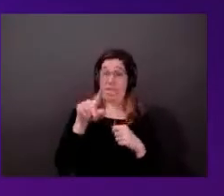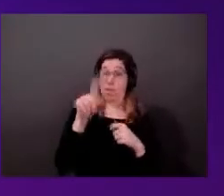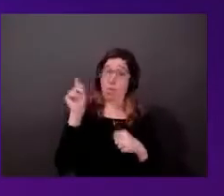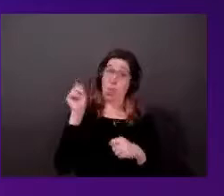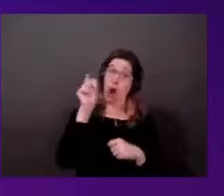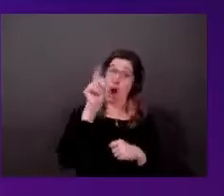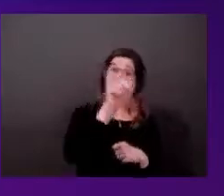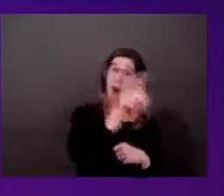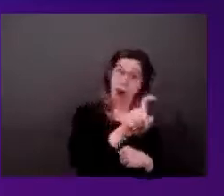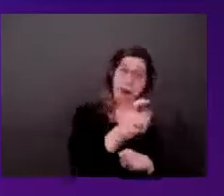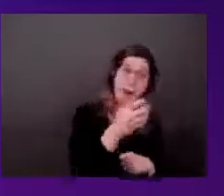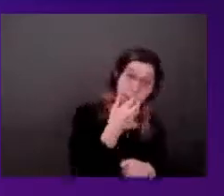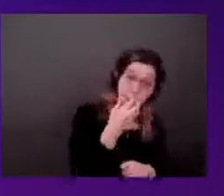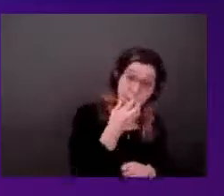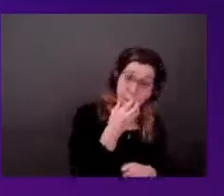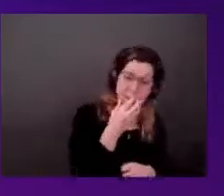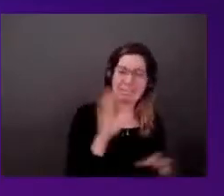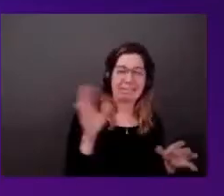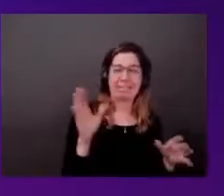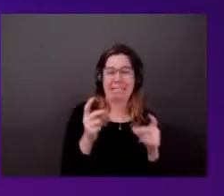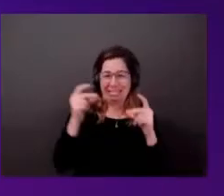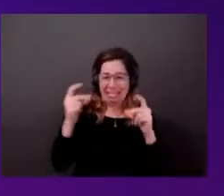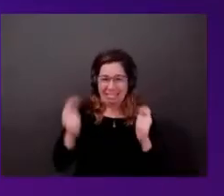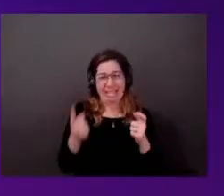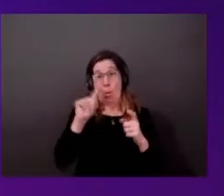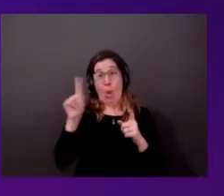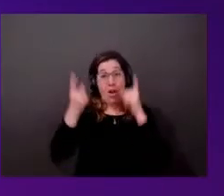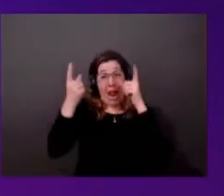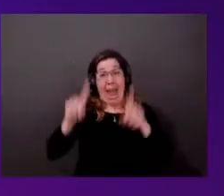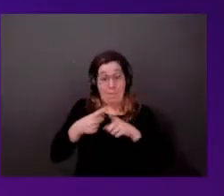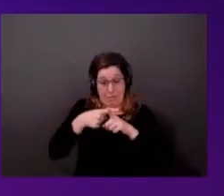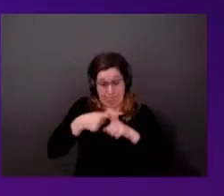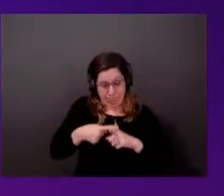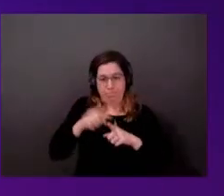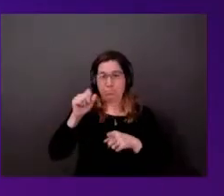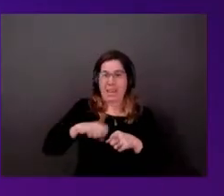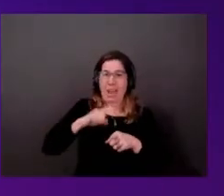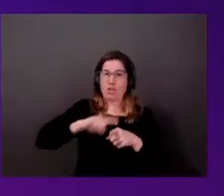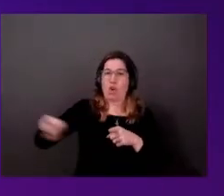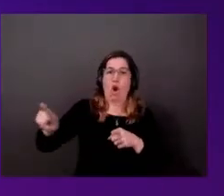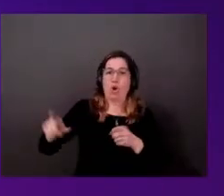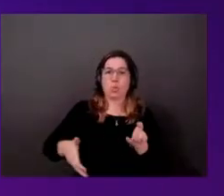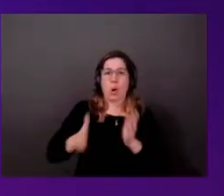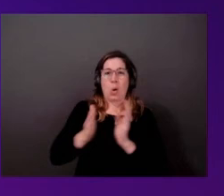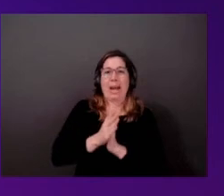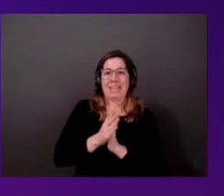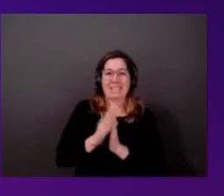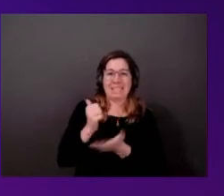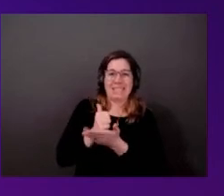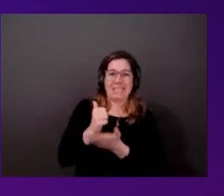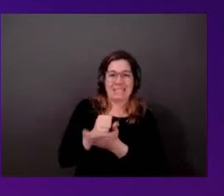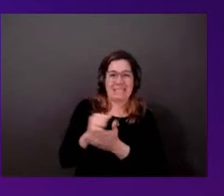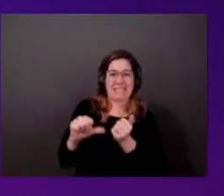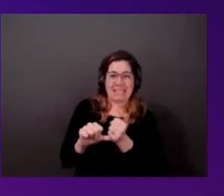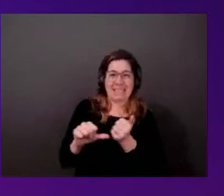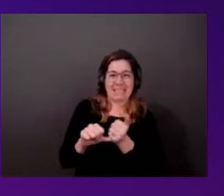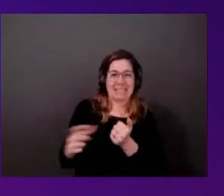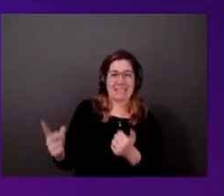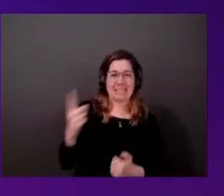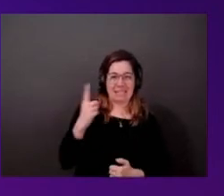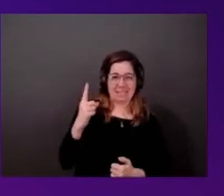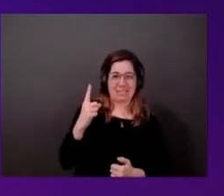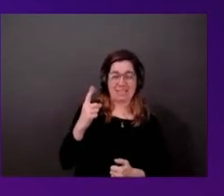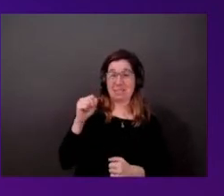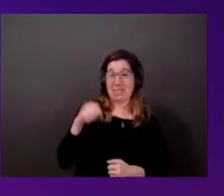arrives from an operator in the factory, they can request assistance, and we can have